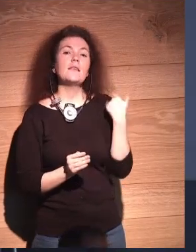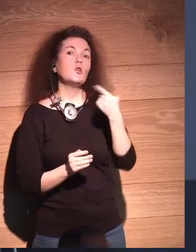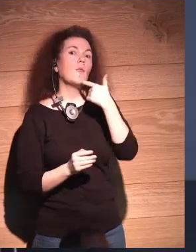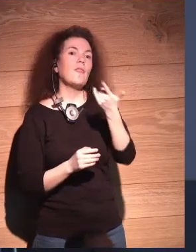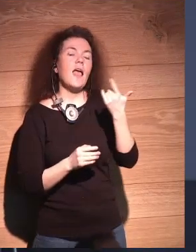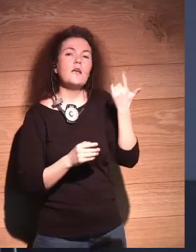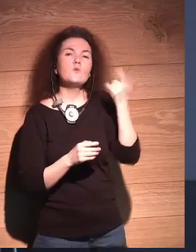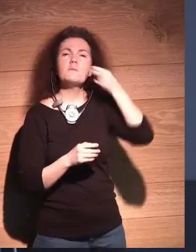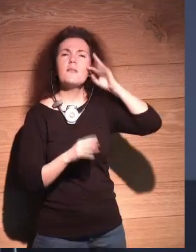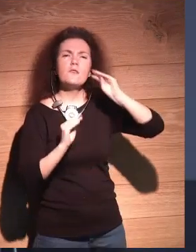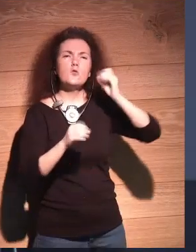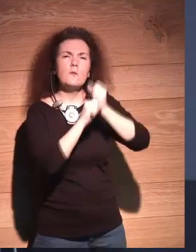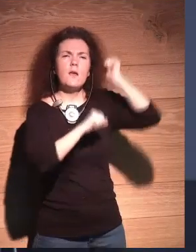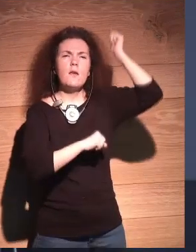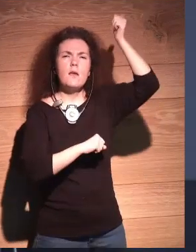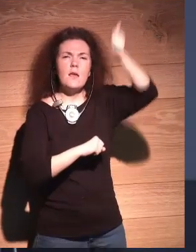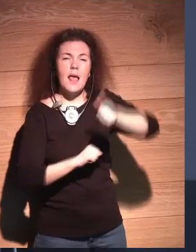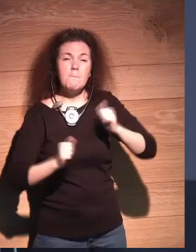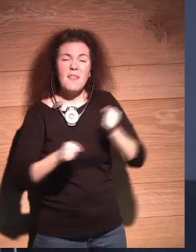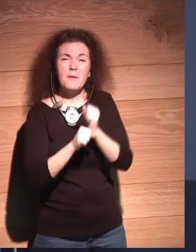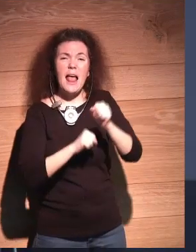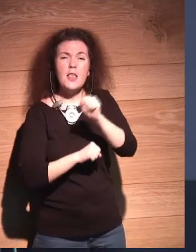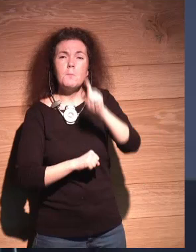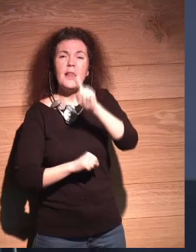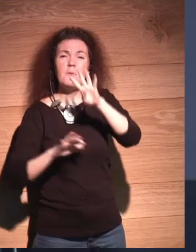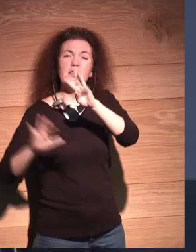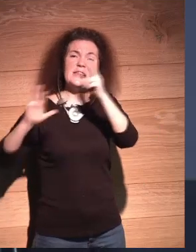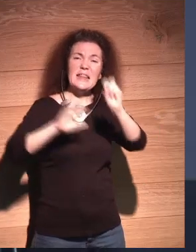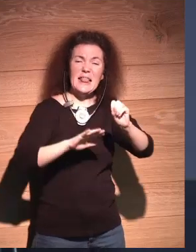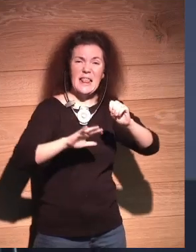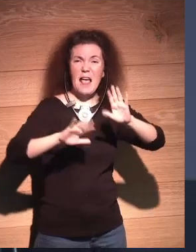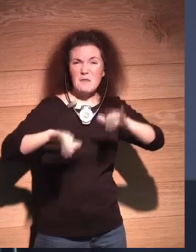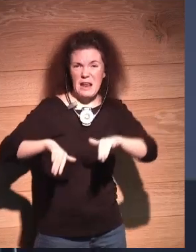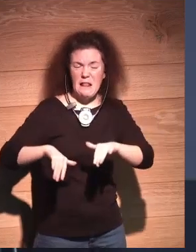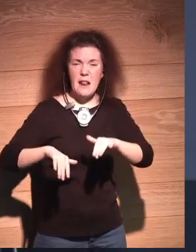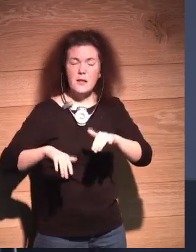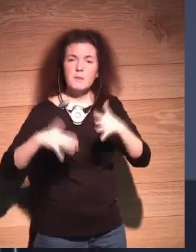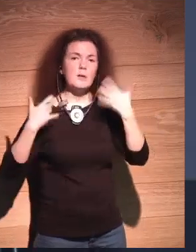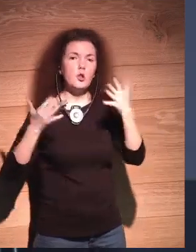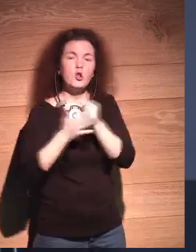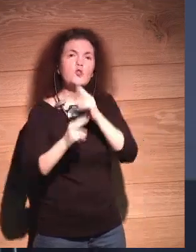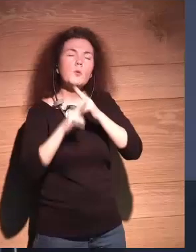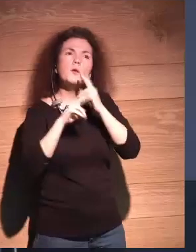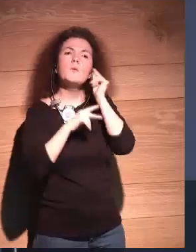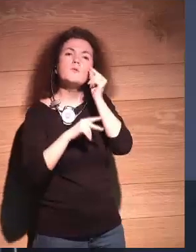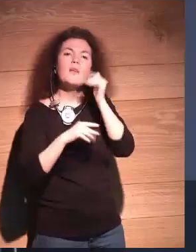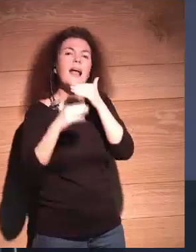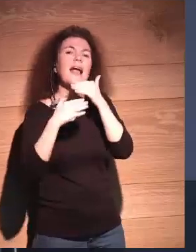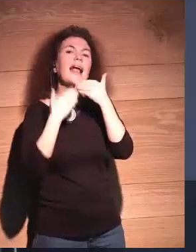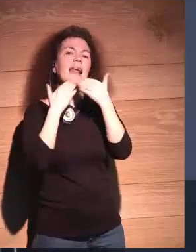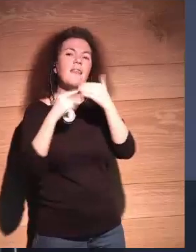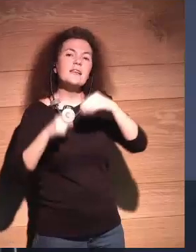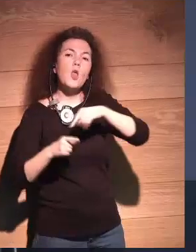not a single path one; it's a very lengthy career. She started working at the end of the 70s. By the end of the 70s,